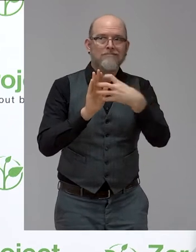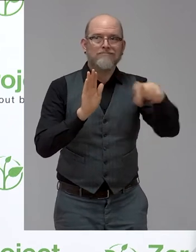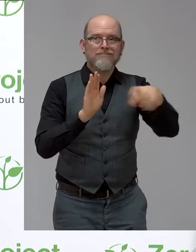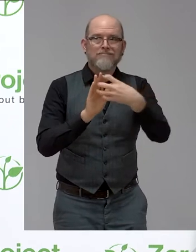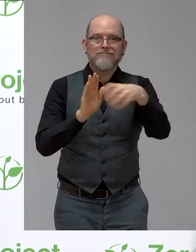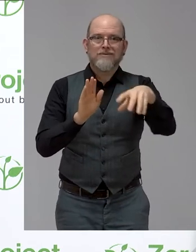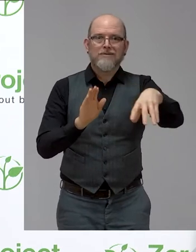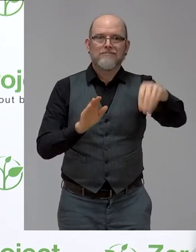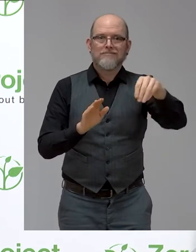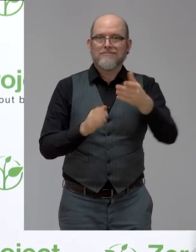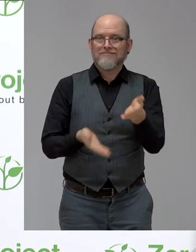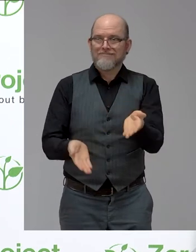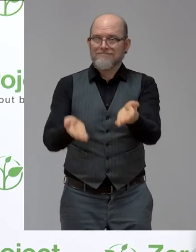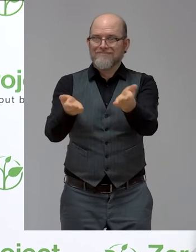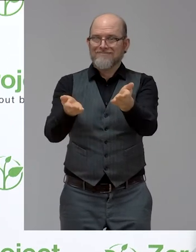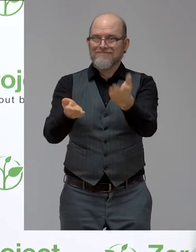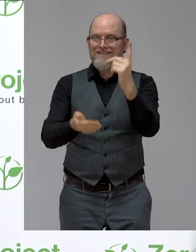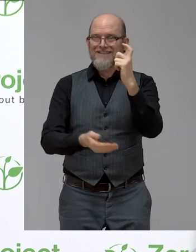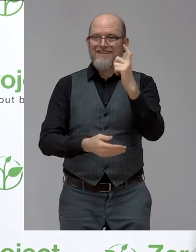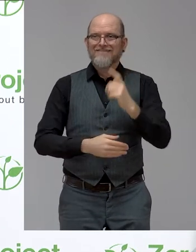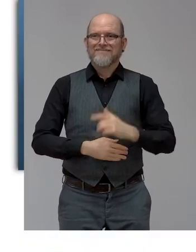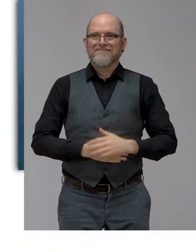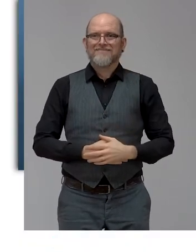the videos right now. Please start.